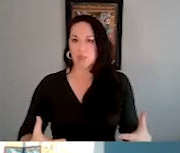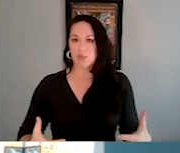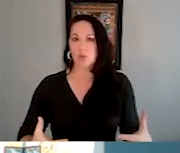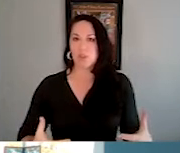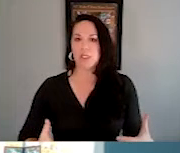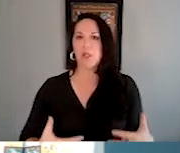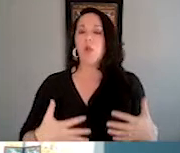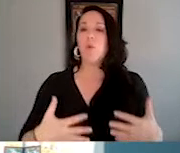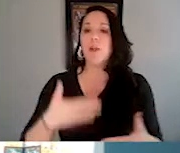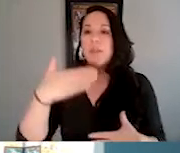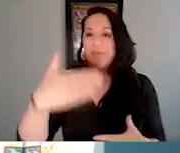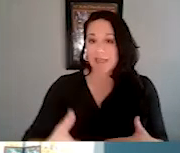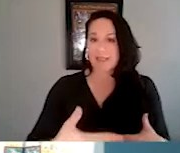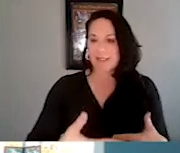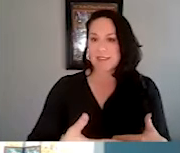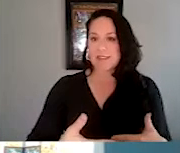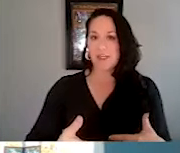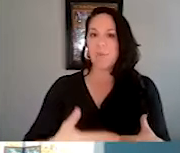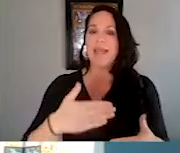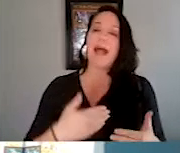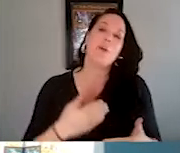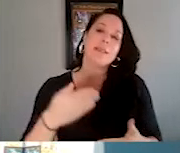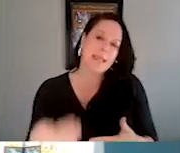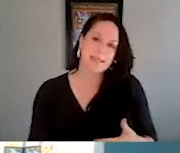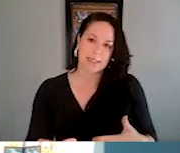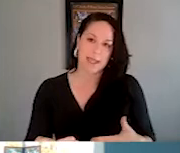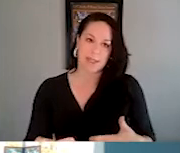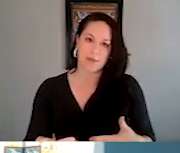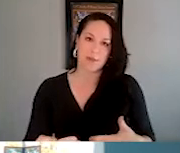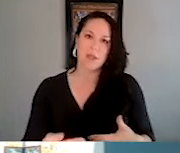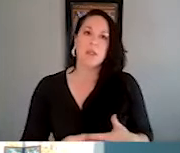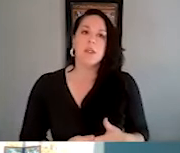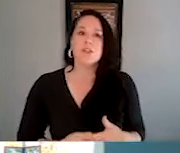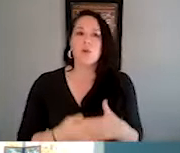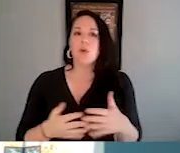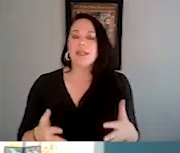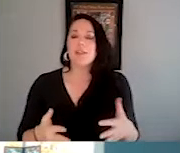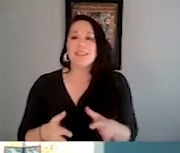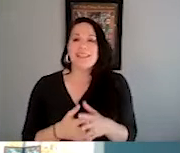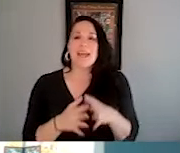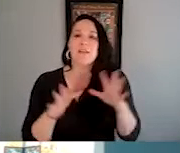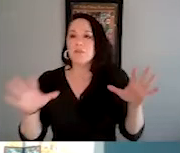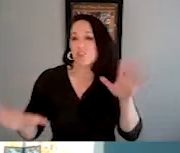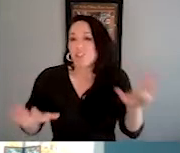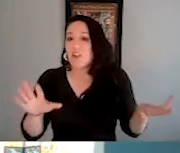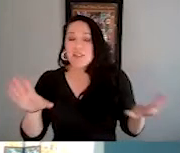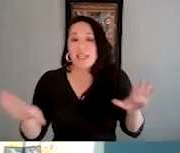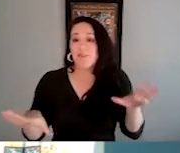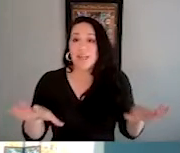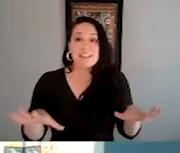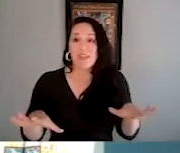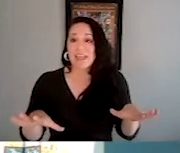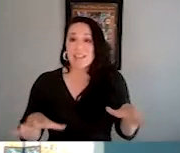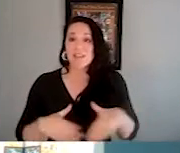integral partners for the coalition, where do we fit into this continuum and how do I take it to the next level? So coordination is that we're just starting